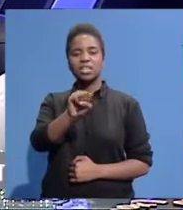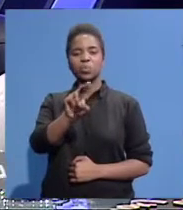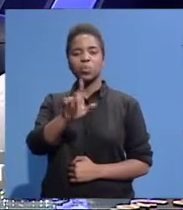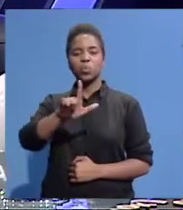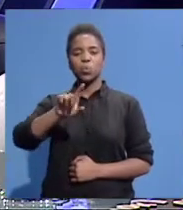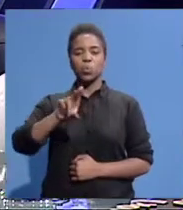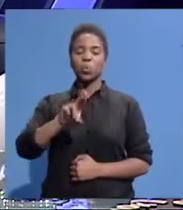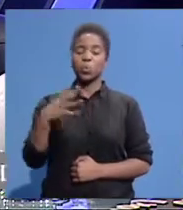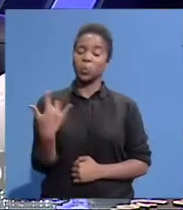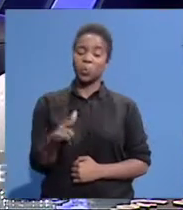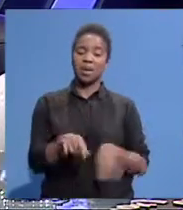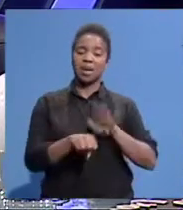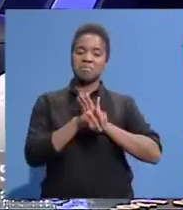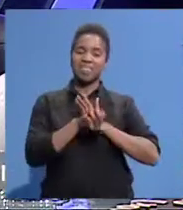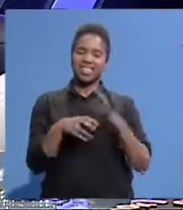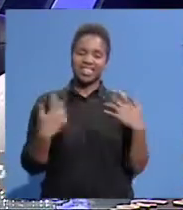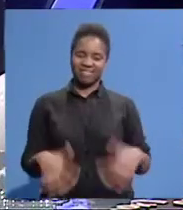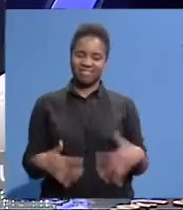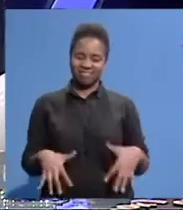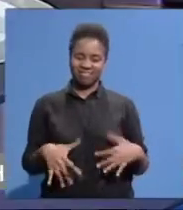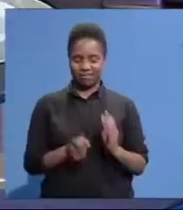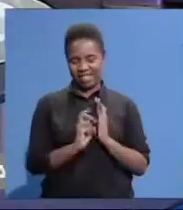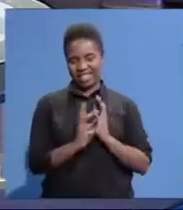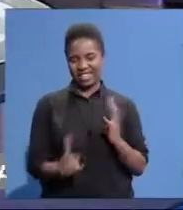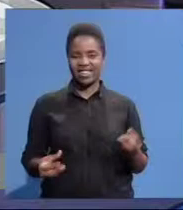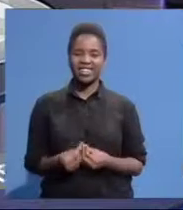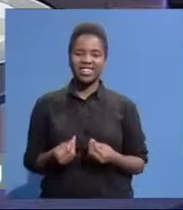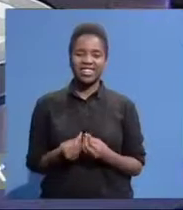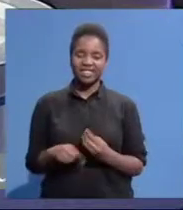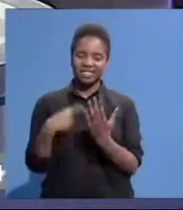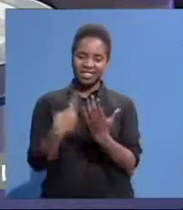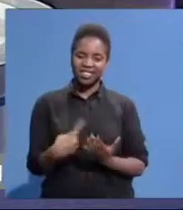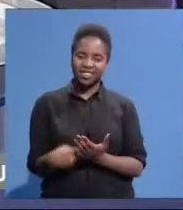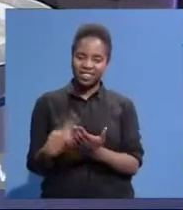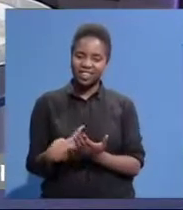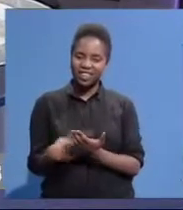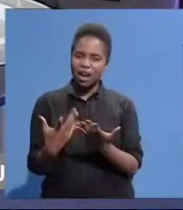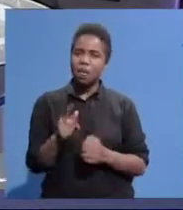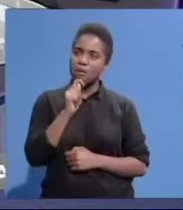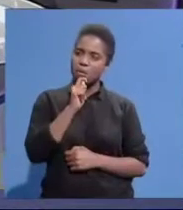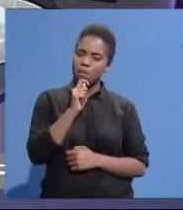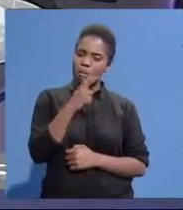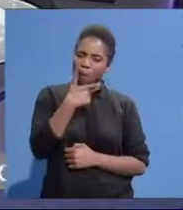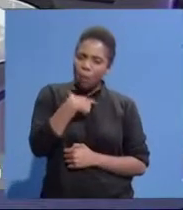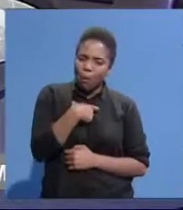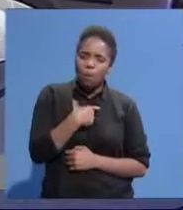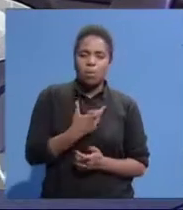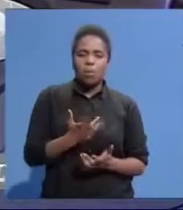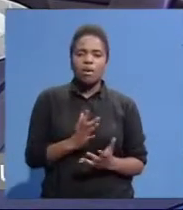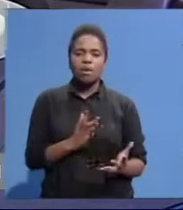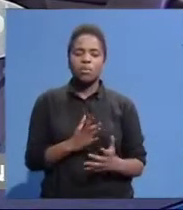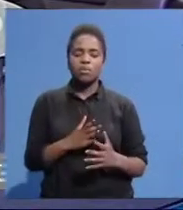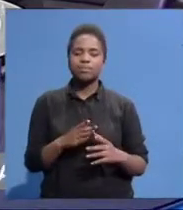media entrepreneur, and I think we're going to be sharing various angles of the whole mourning process that we're going through at the moment as a